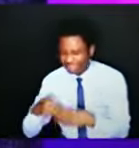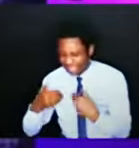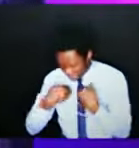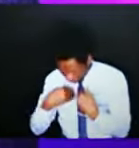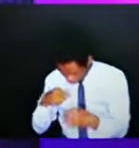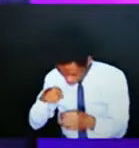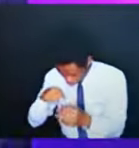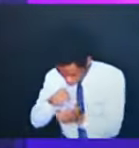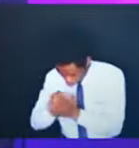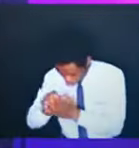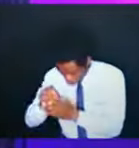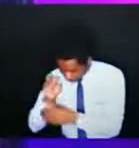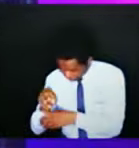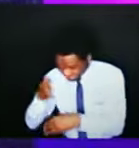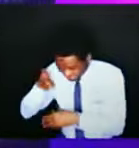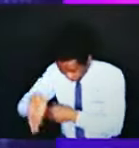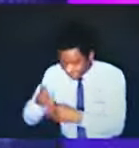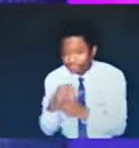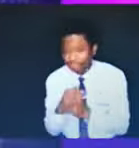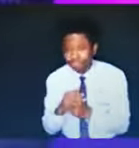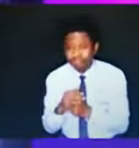he's now